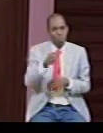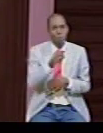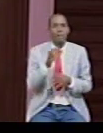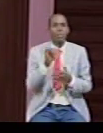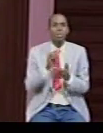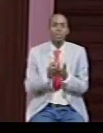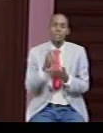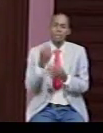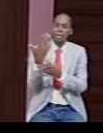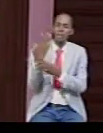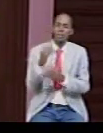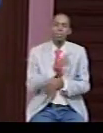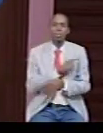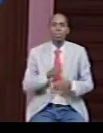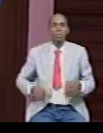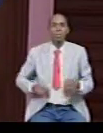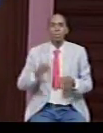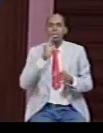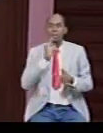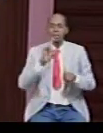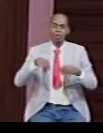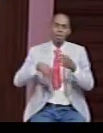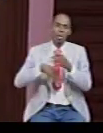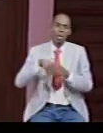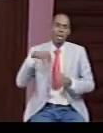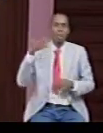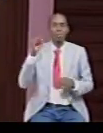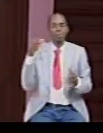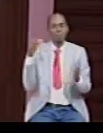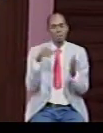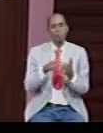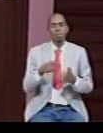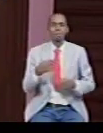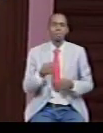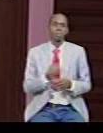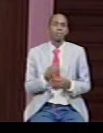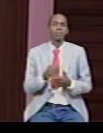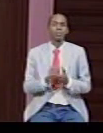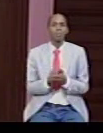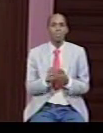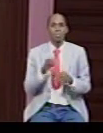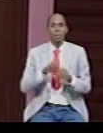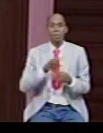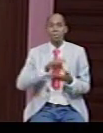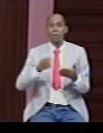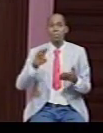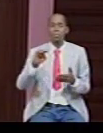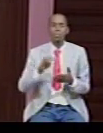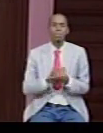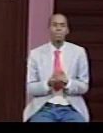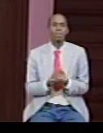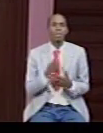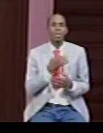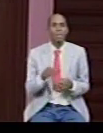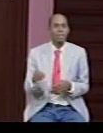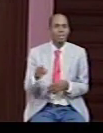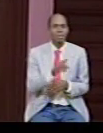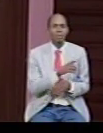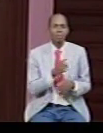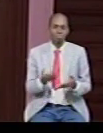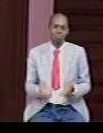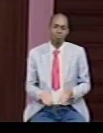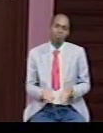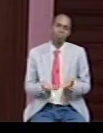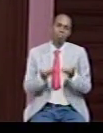of the Lord is gone out against me. In verse 14, and they lifted up their